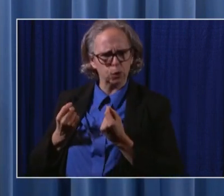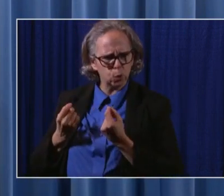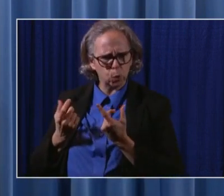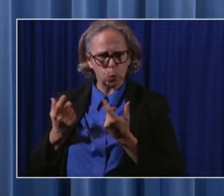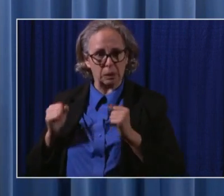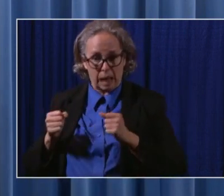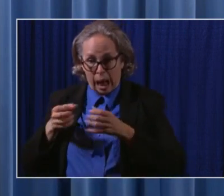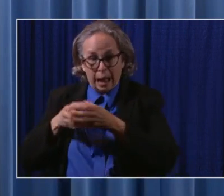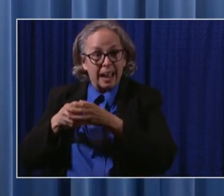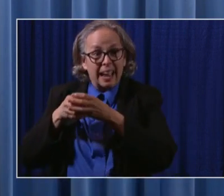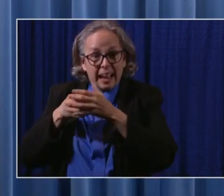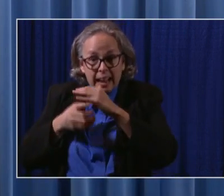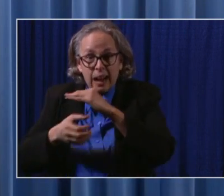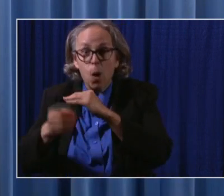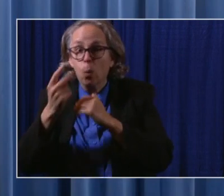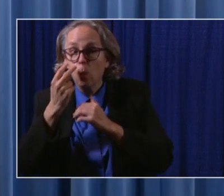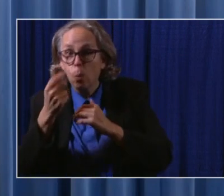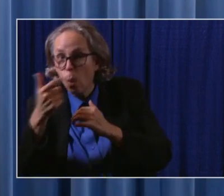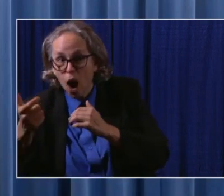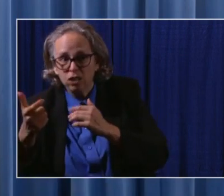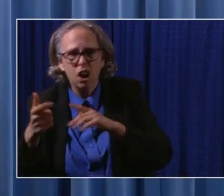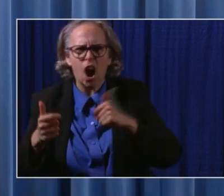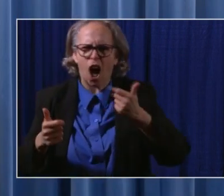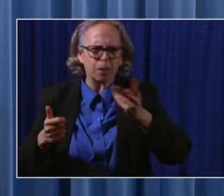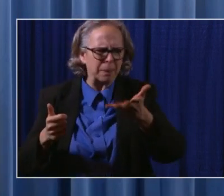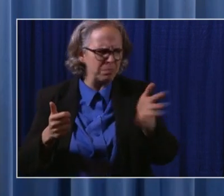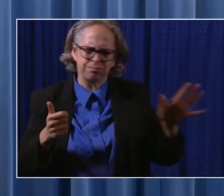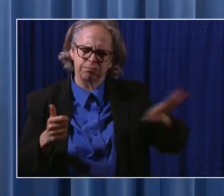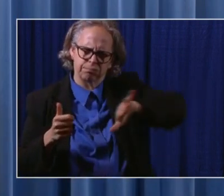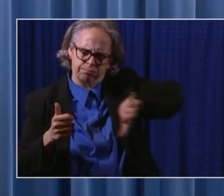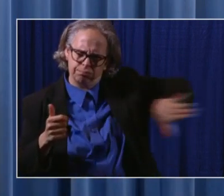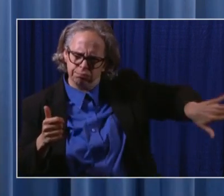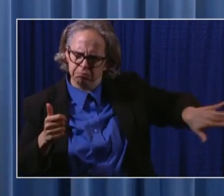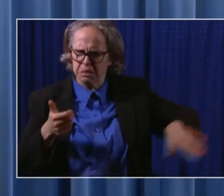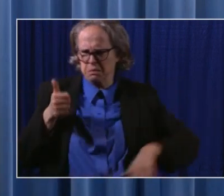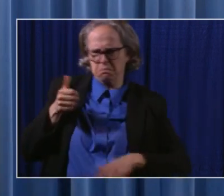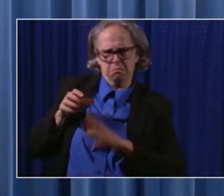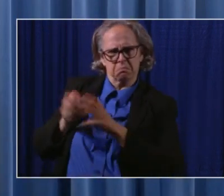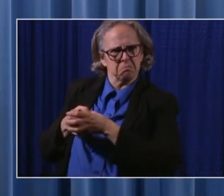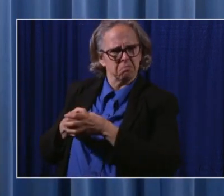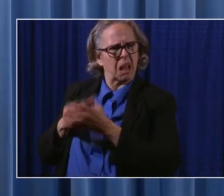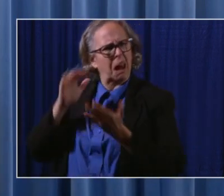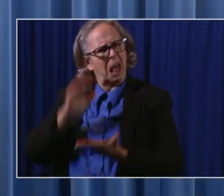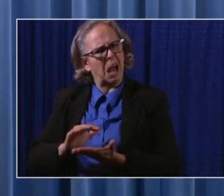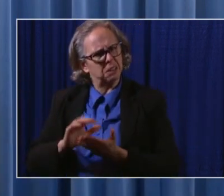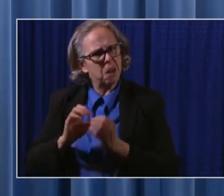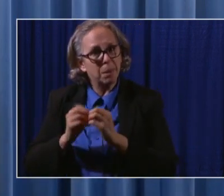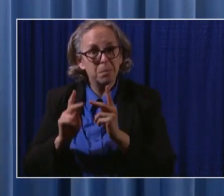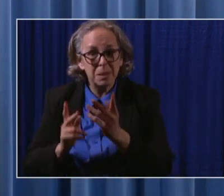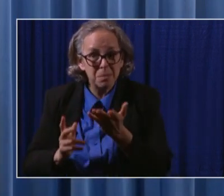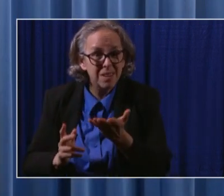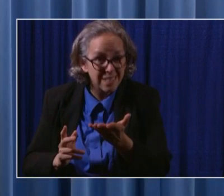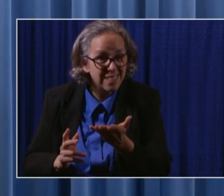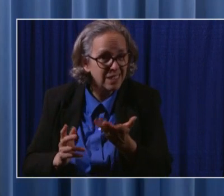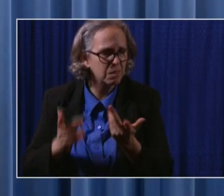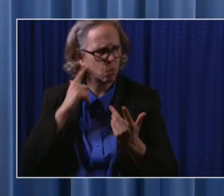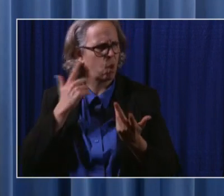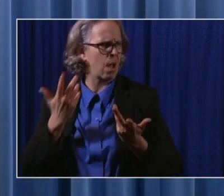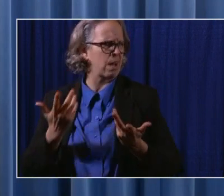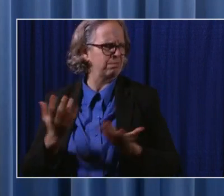not be so crowded together. In addition to that, working with the state legislature, we provided each